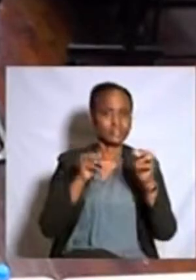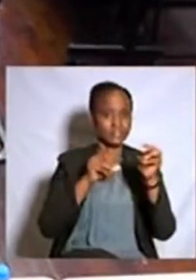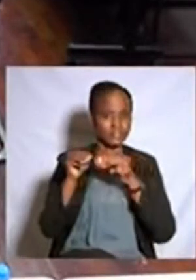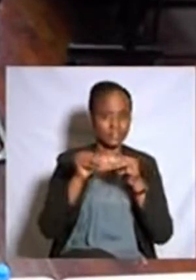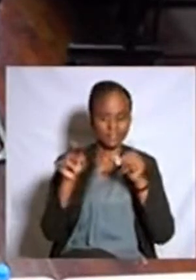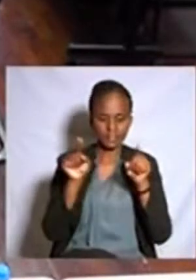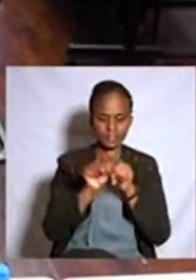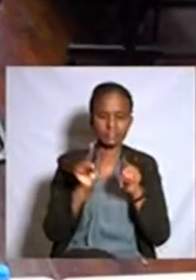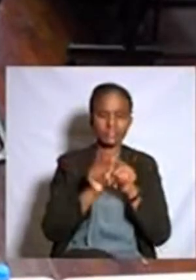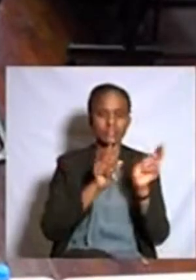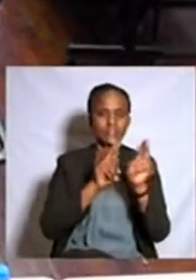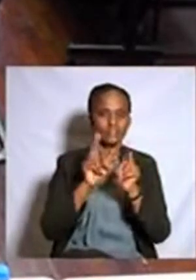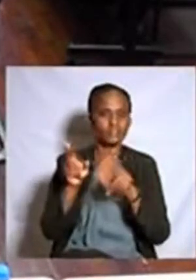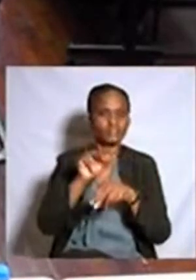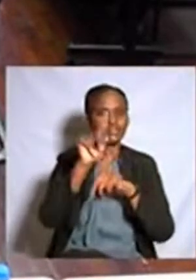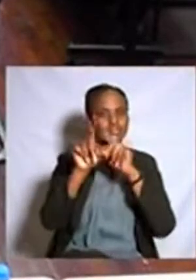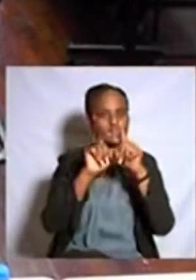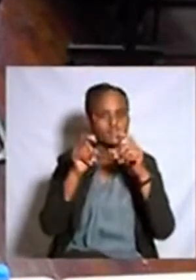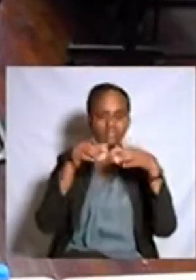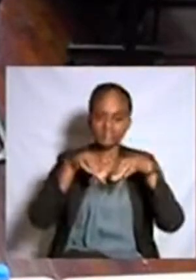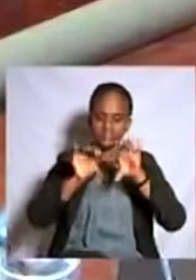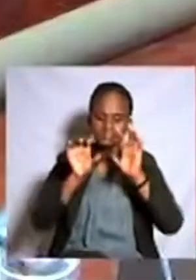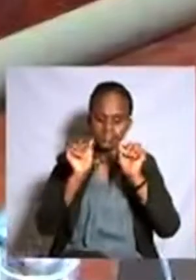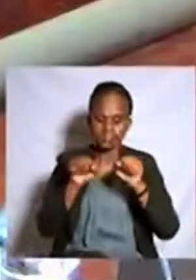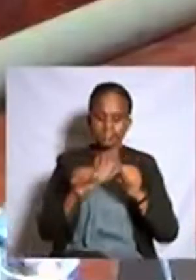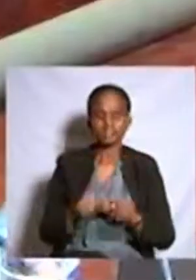answer that question. Proceed.